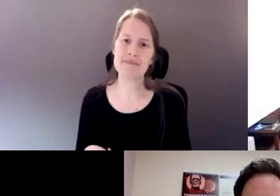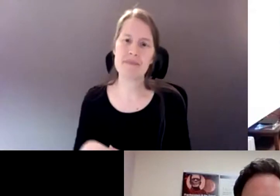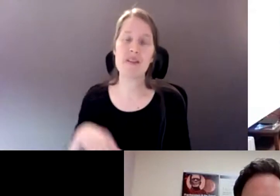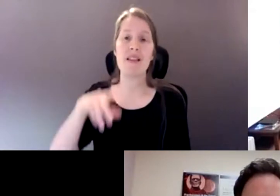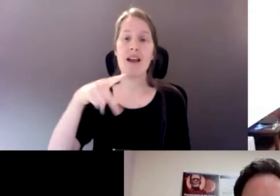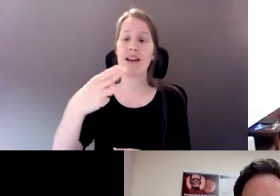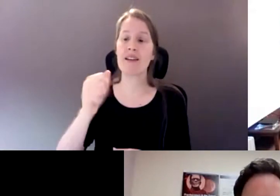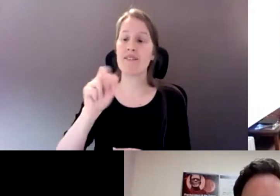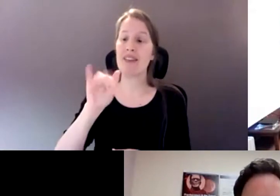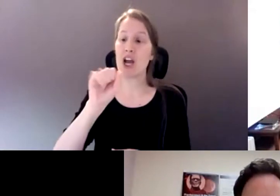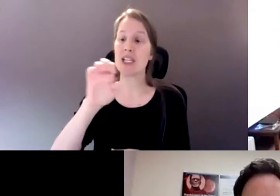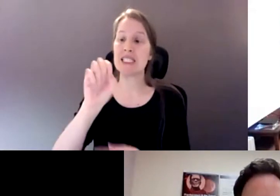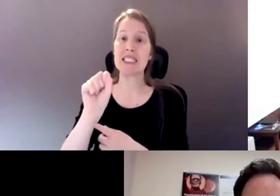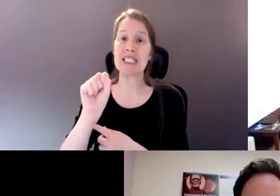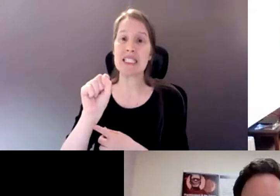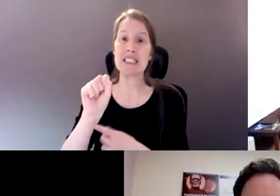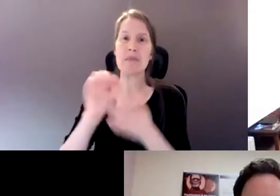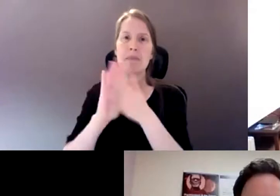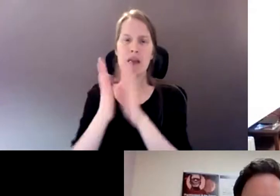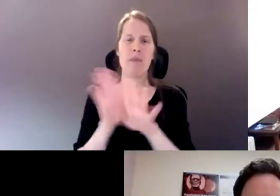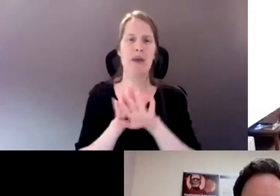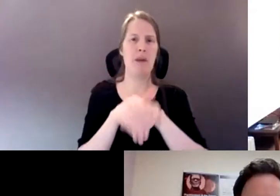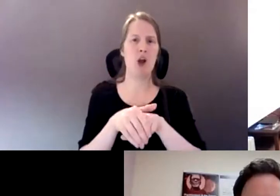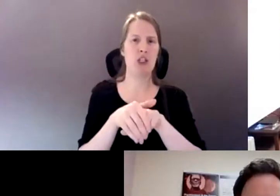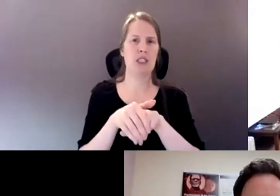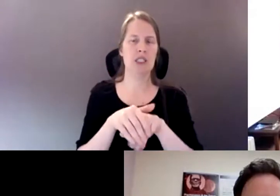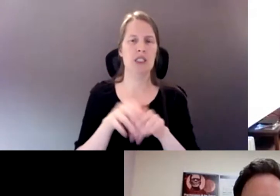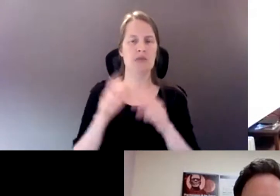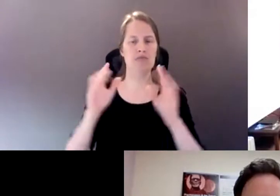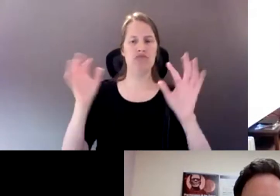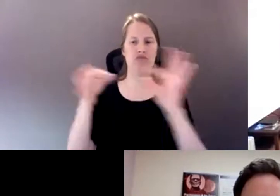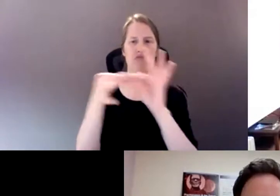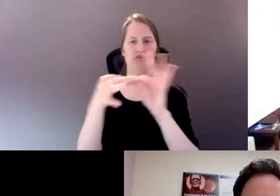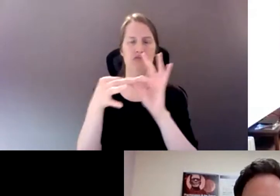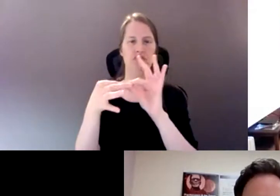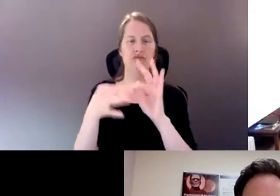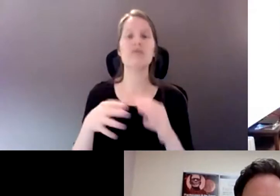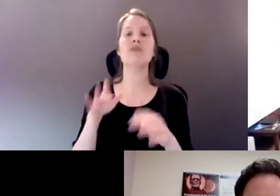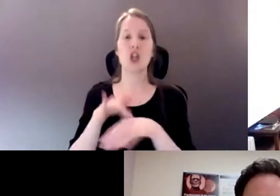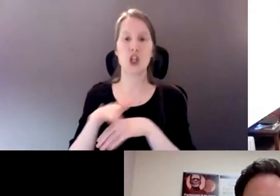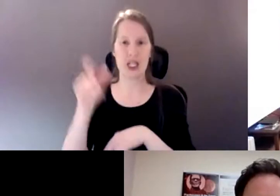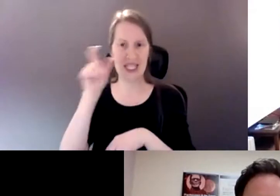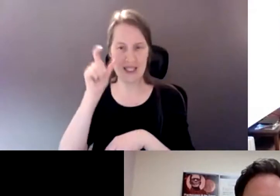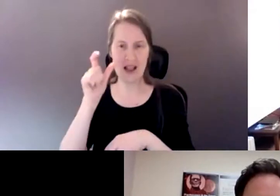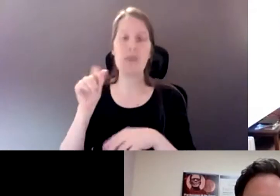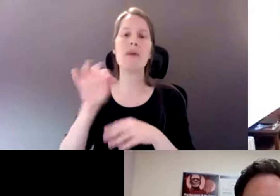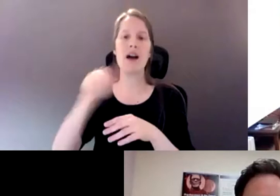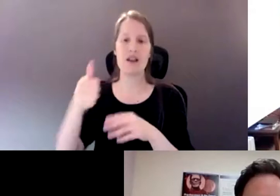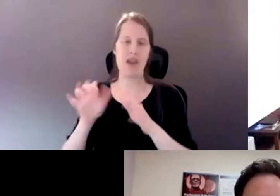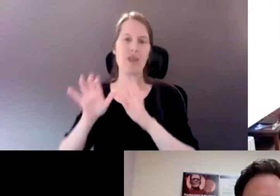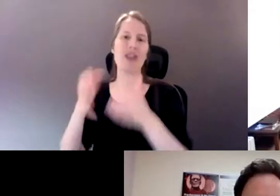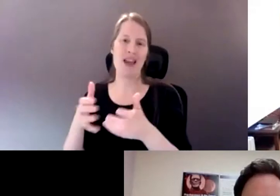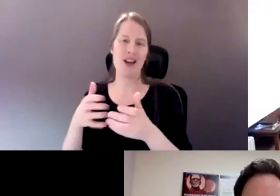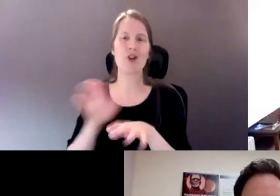Pharisees and hypocrisy in early Christianity. Similar category in early Islam is the category of the munafiqun, the